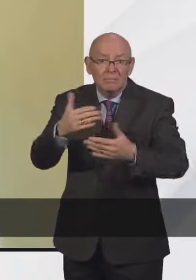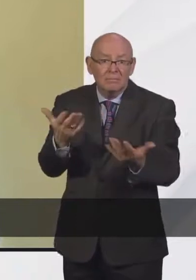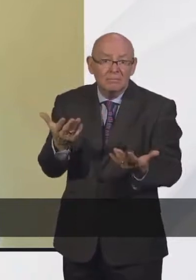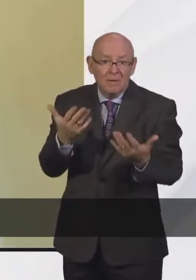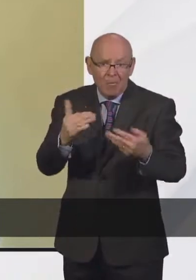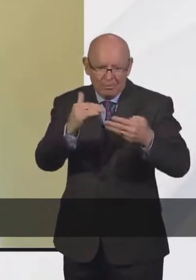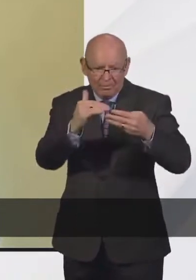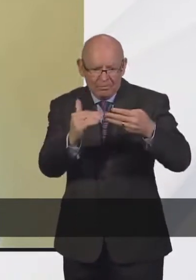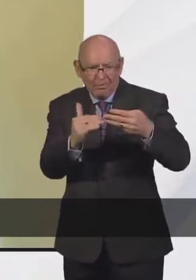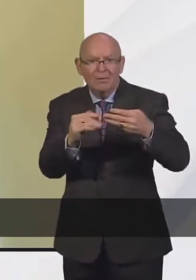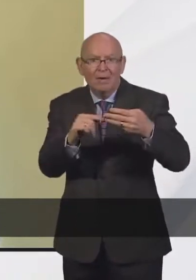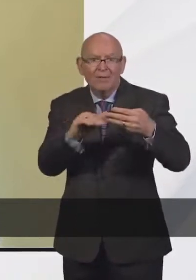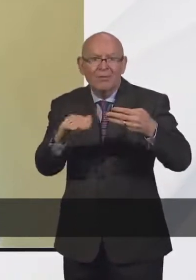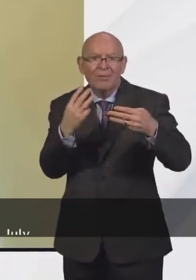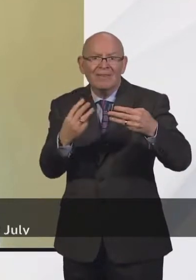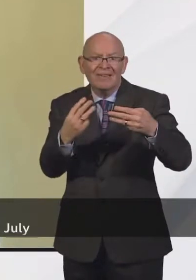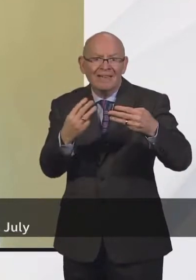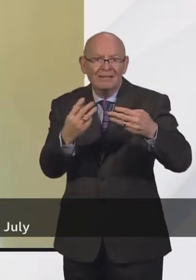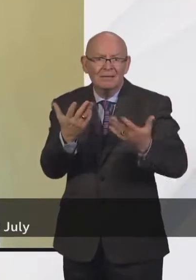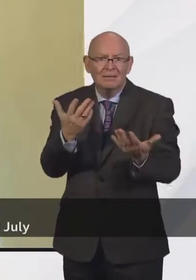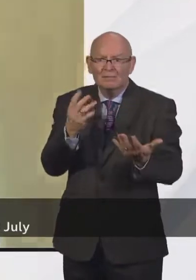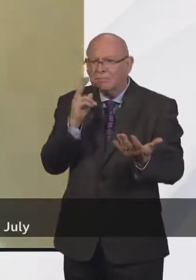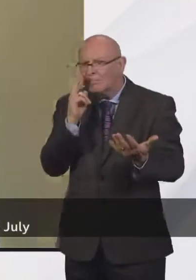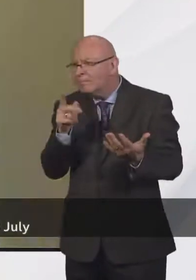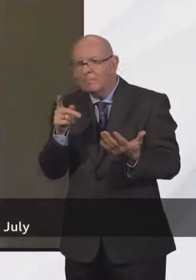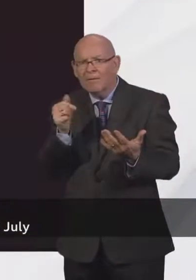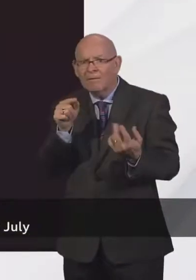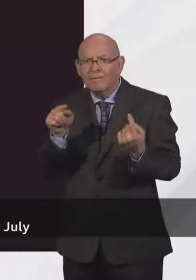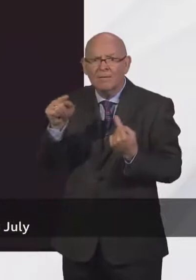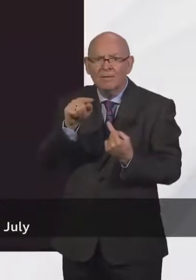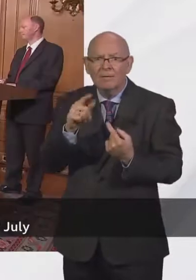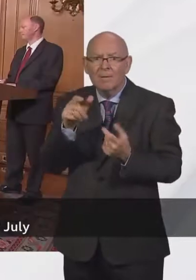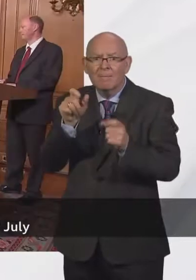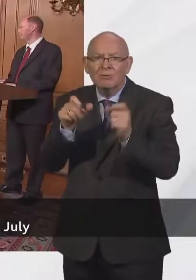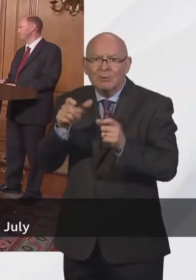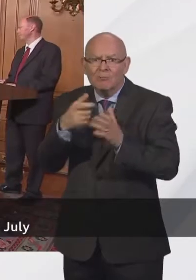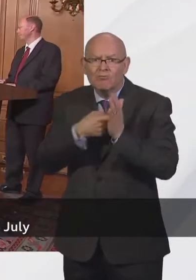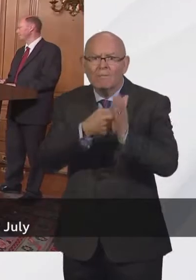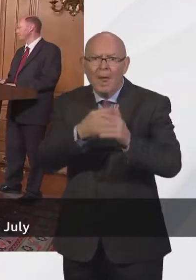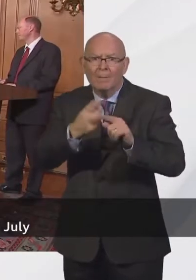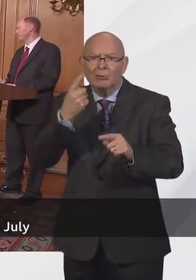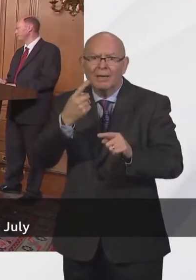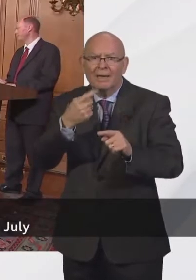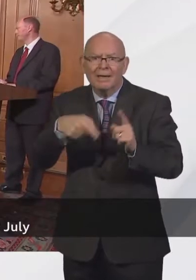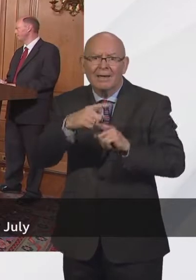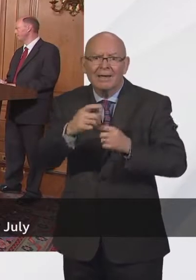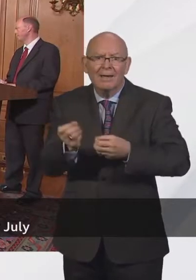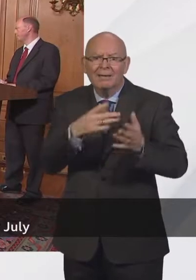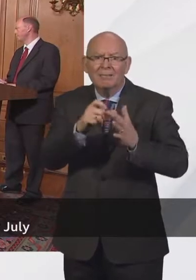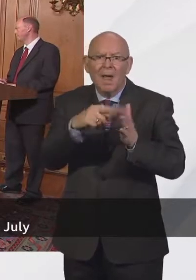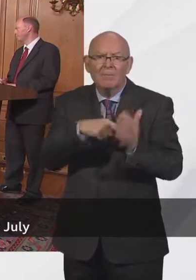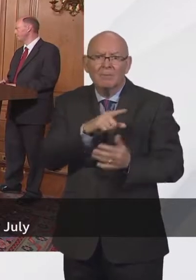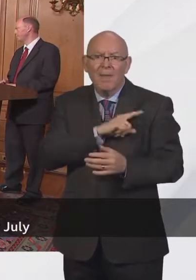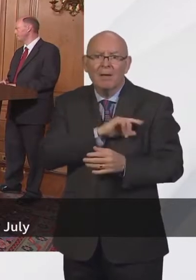face-to-face consultations. How soon will they be getting back to normal? Right. Well, thanks very much,